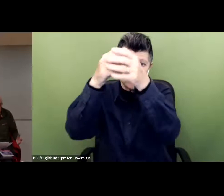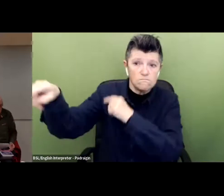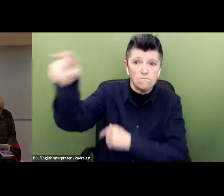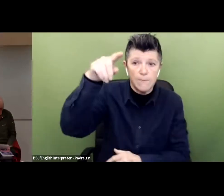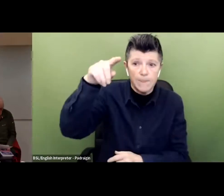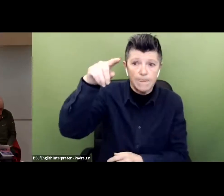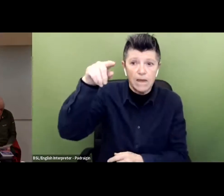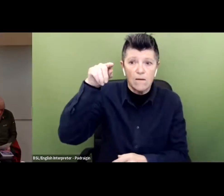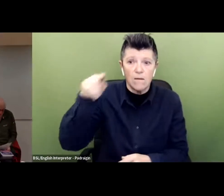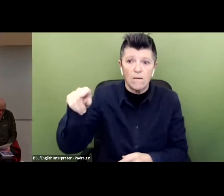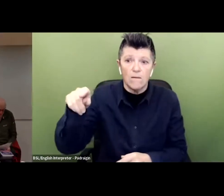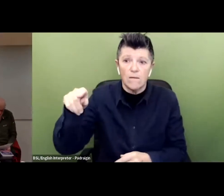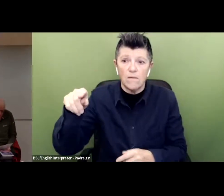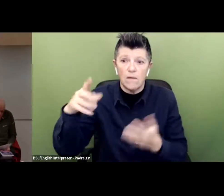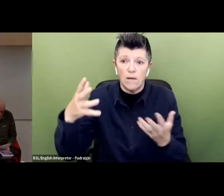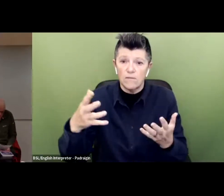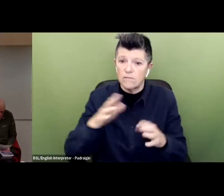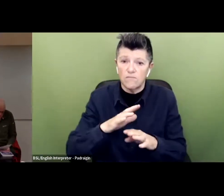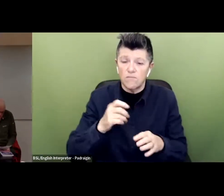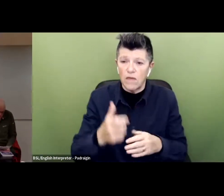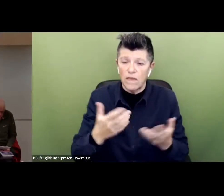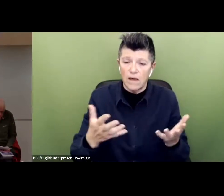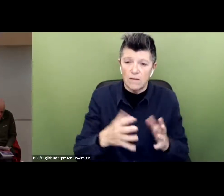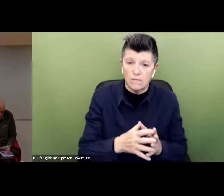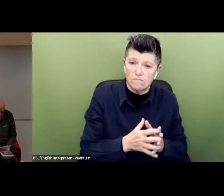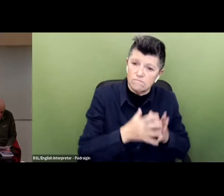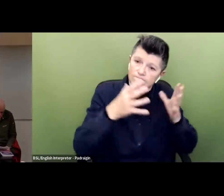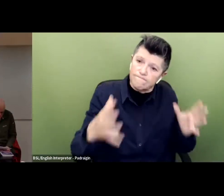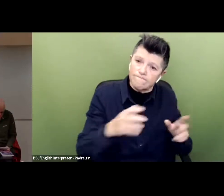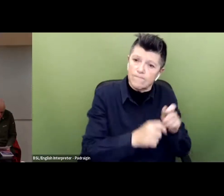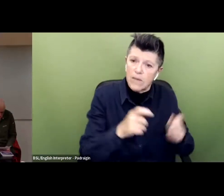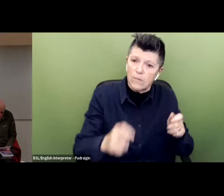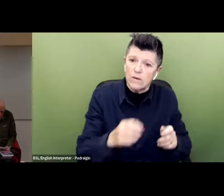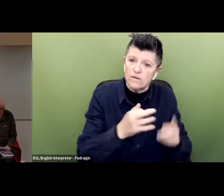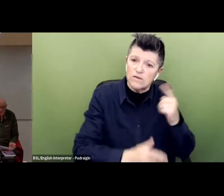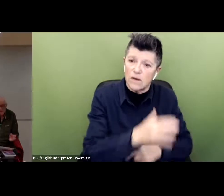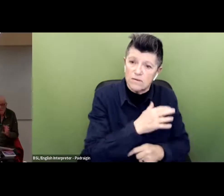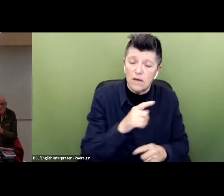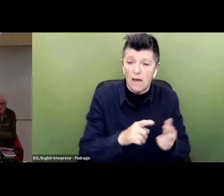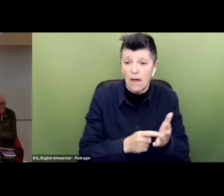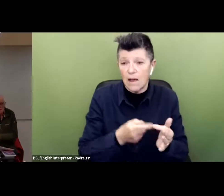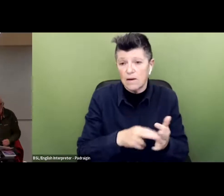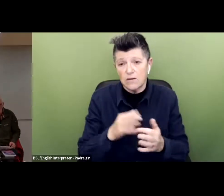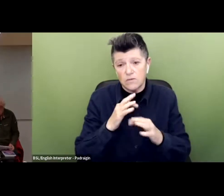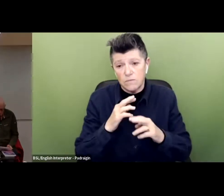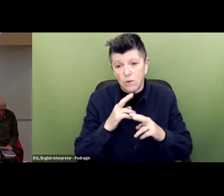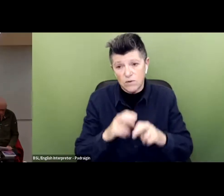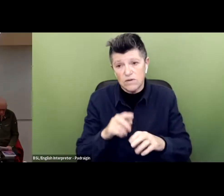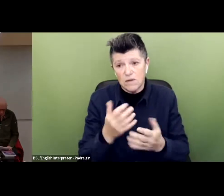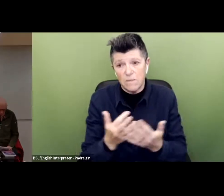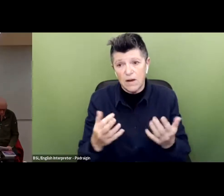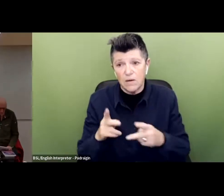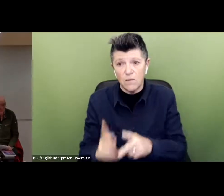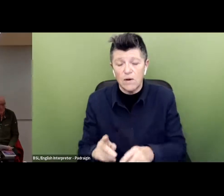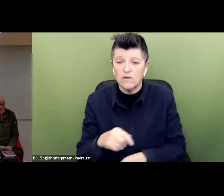vast majority of people in society. And Ellen explores this in many ways. And Ellen talks about